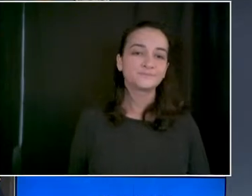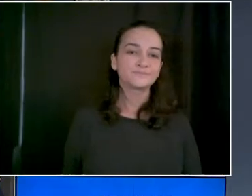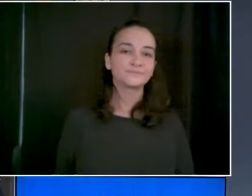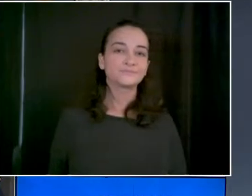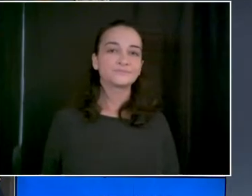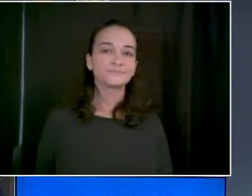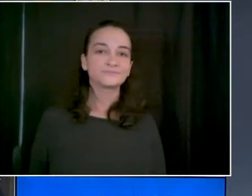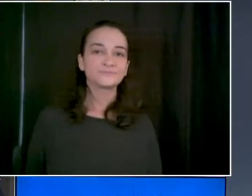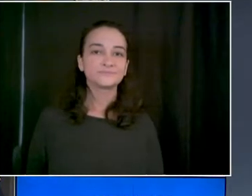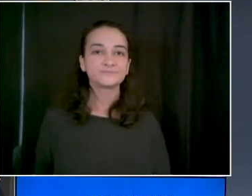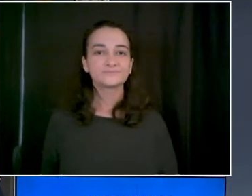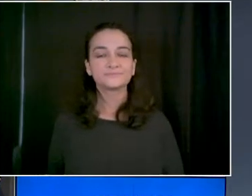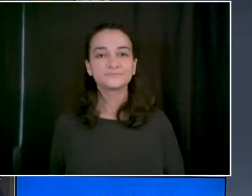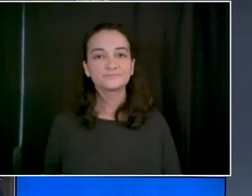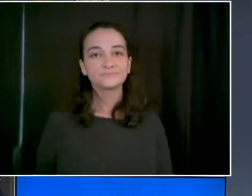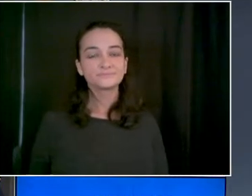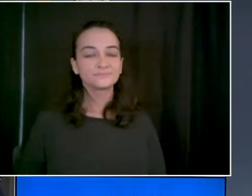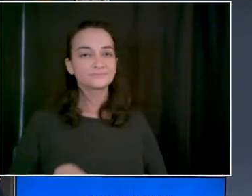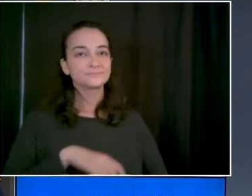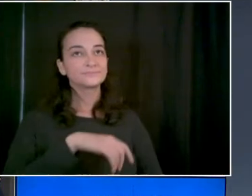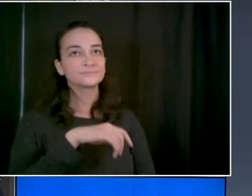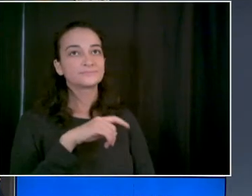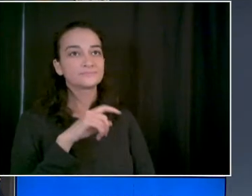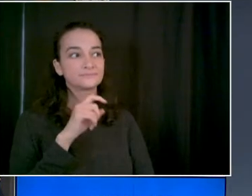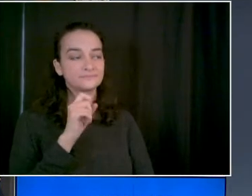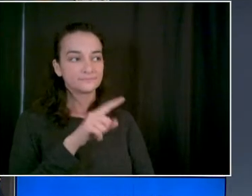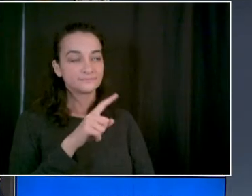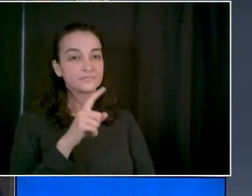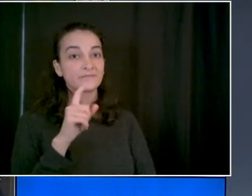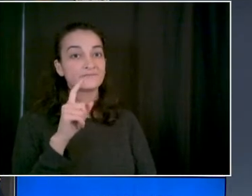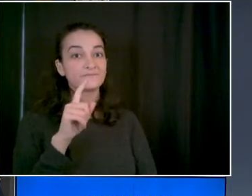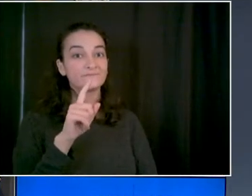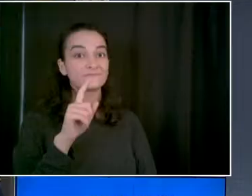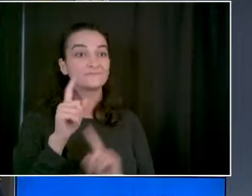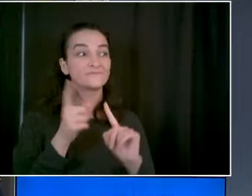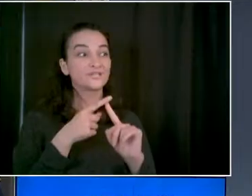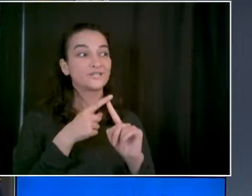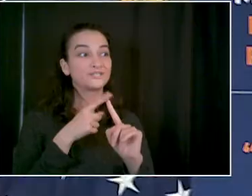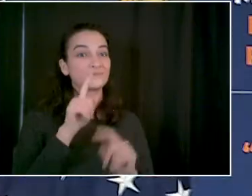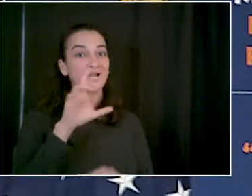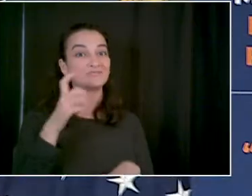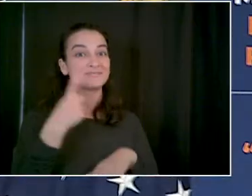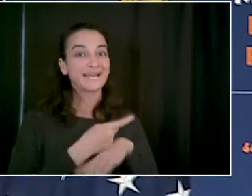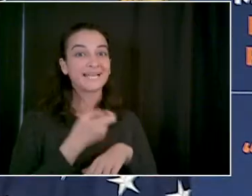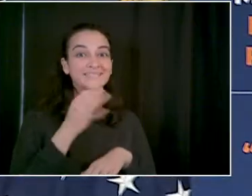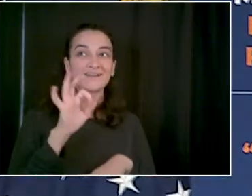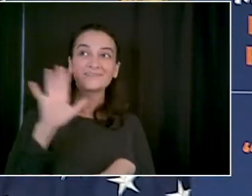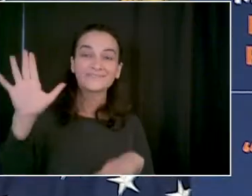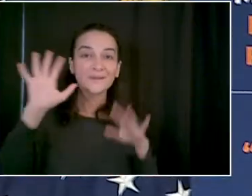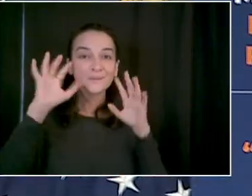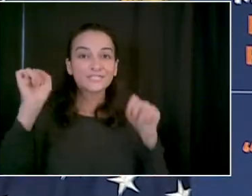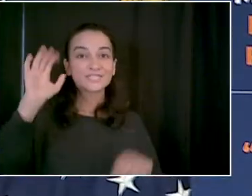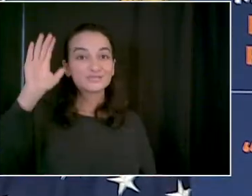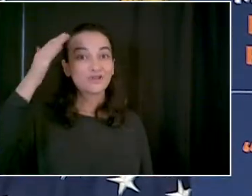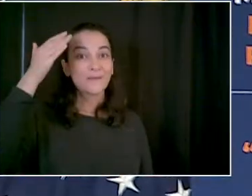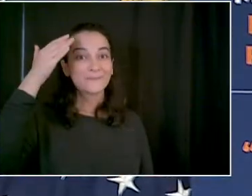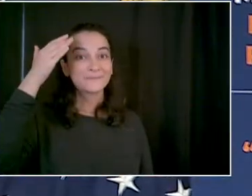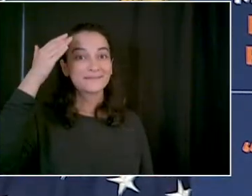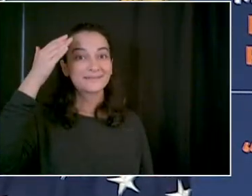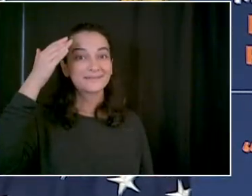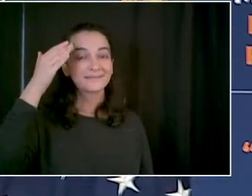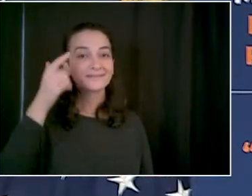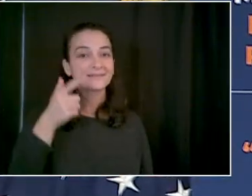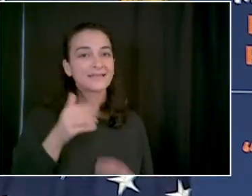do you assess them? Good things, bad things for the city of New York during that time? I think any chief executive, mayor, governor,